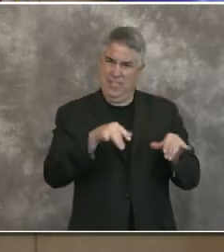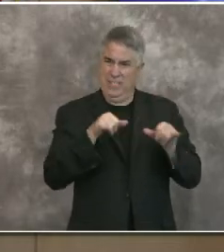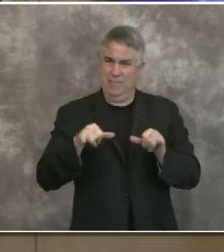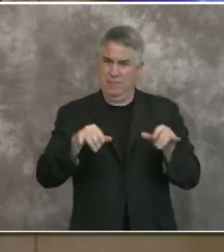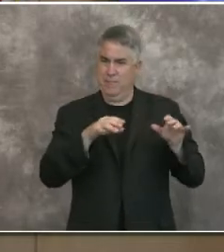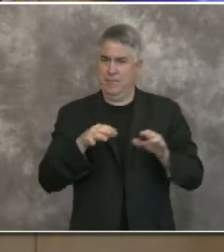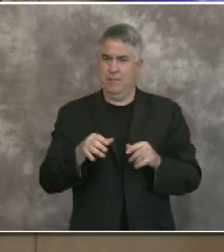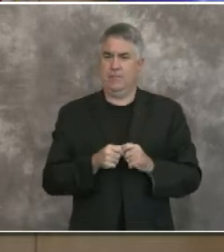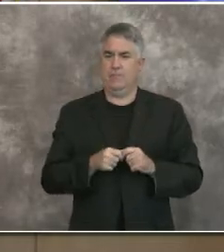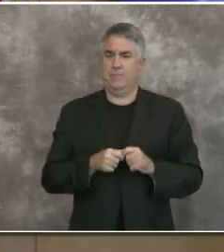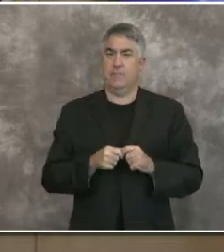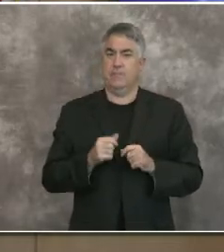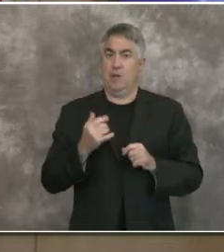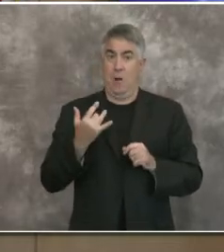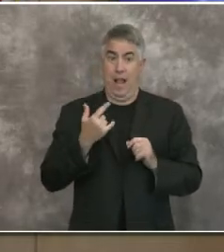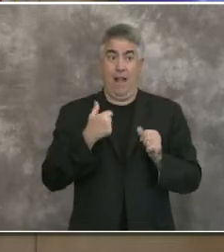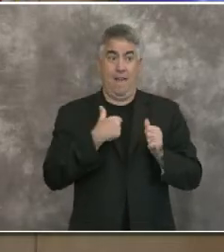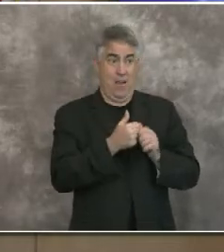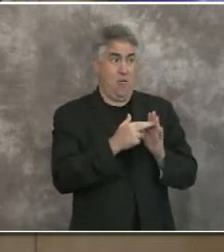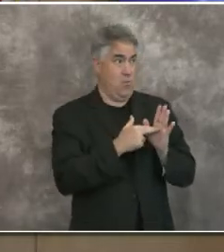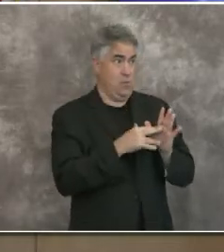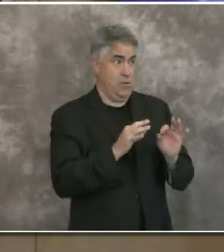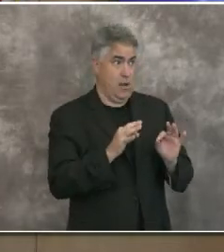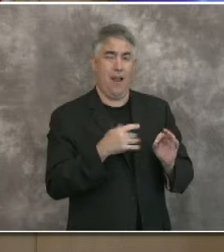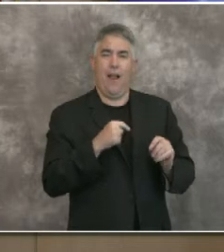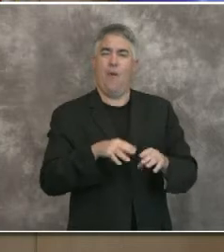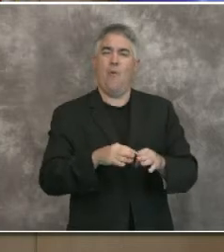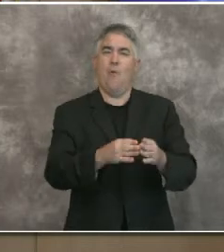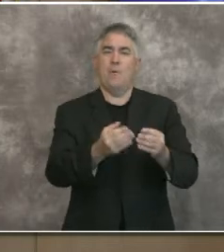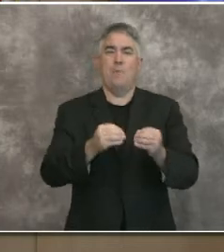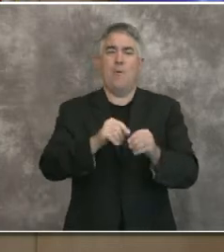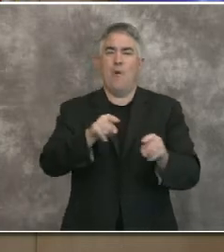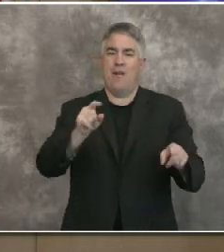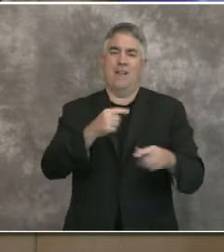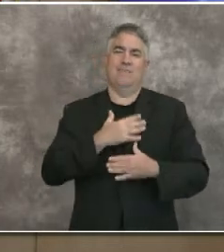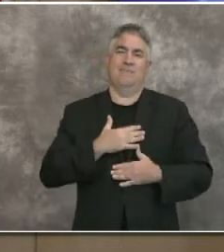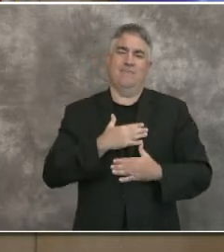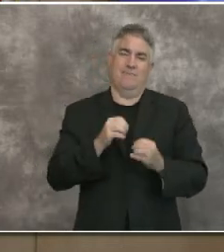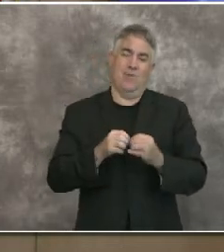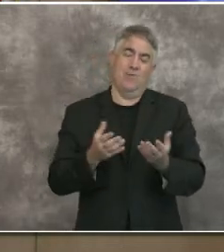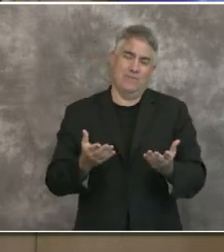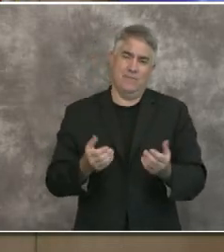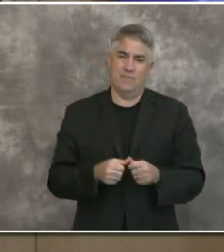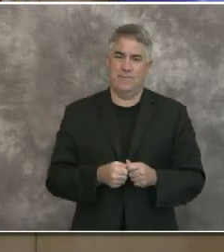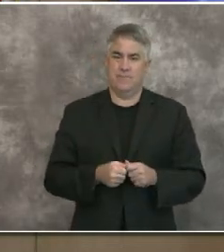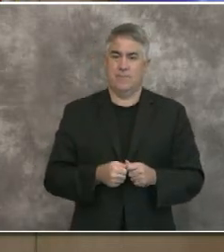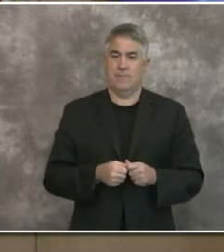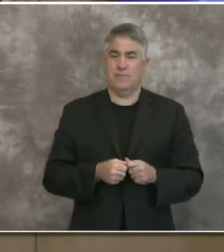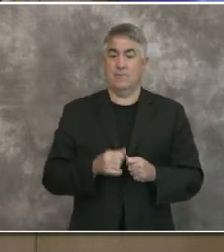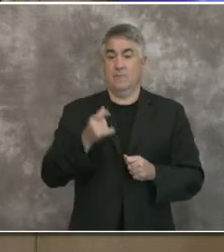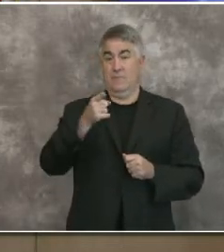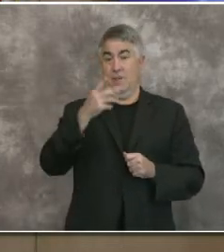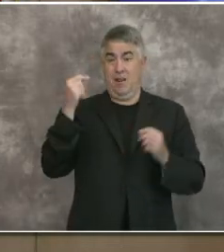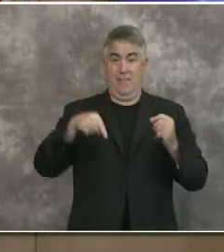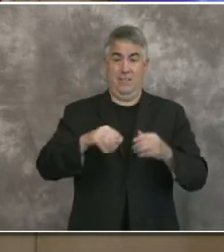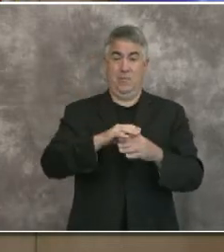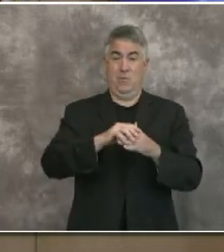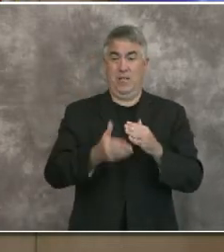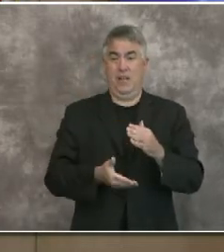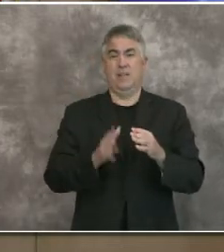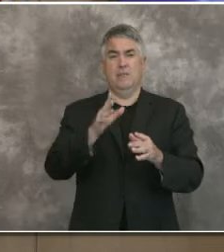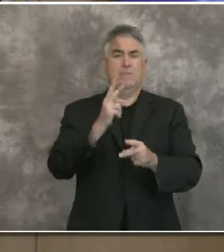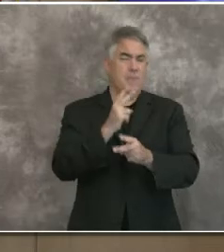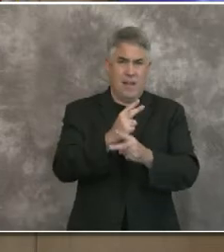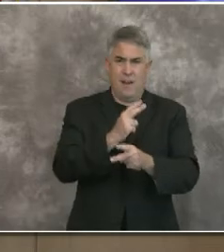reopen, and we want to do that smoothly. And so we again encourage everyone who is going out this weekend to please exercise as much caution as